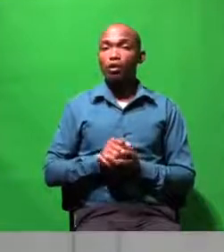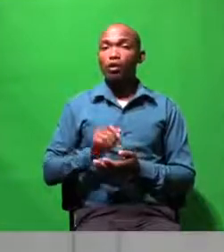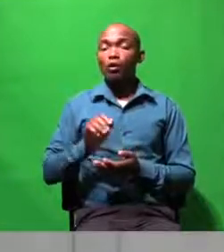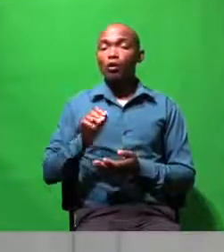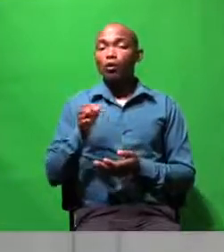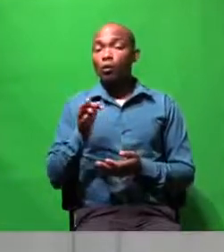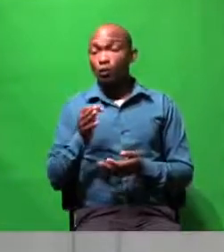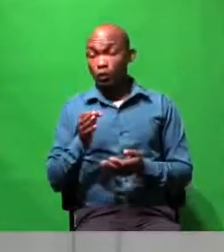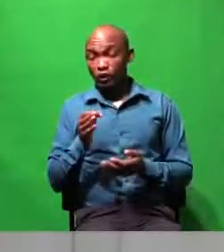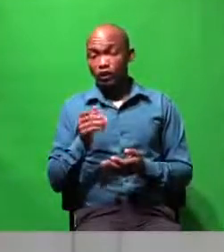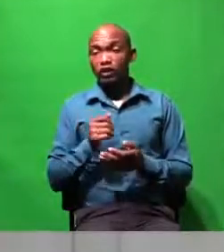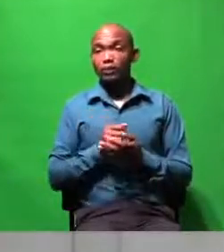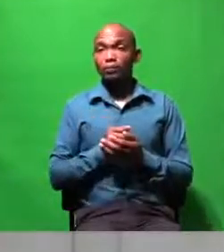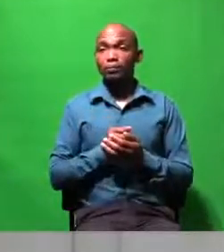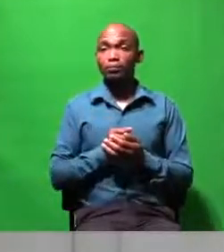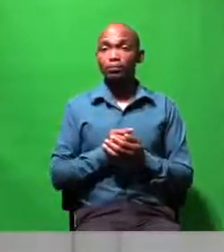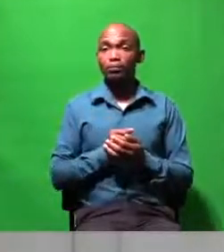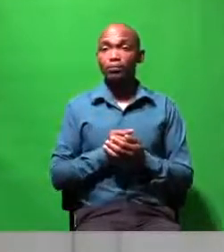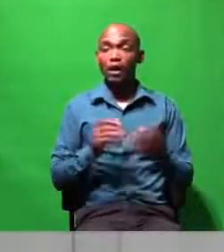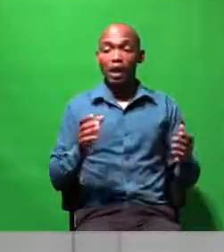have water,